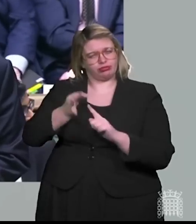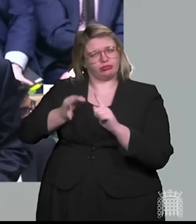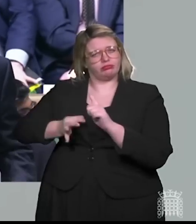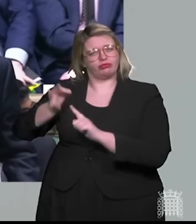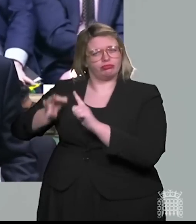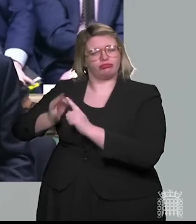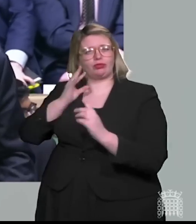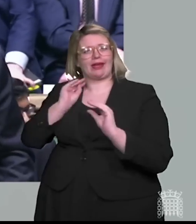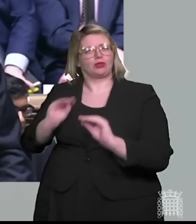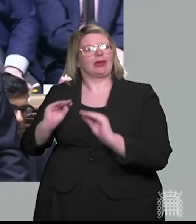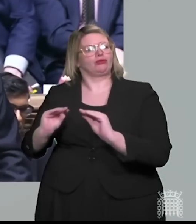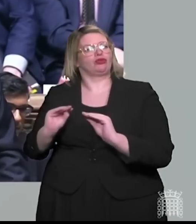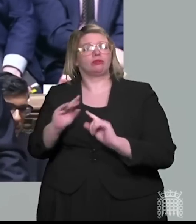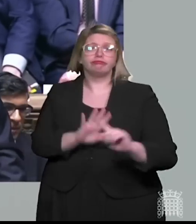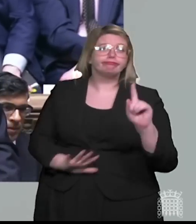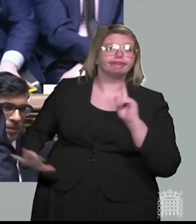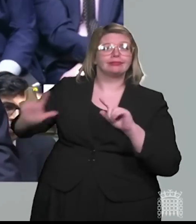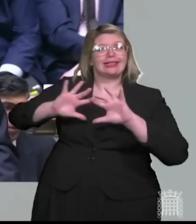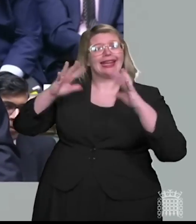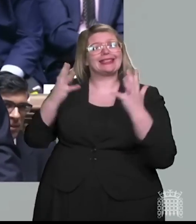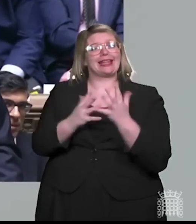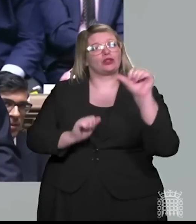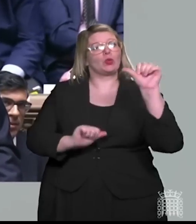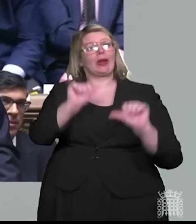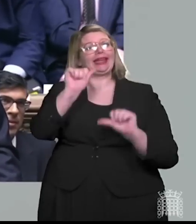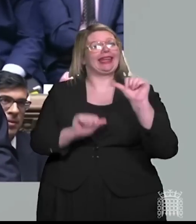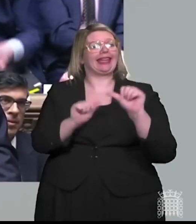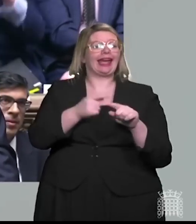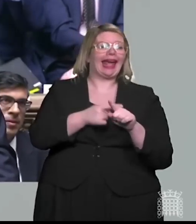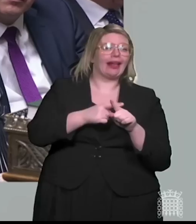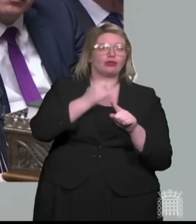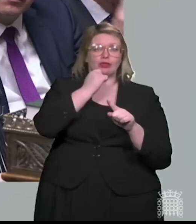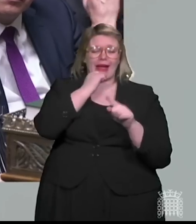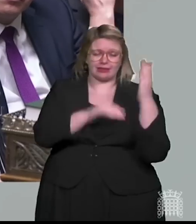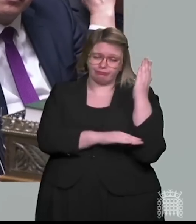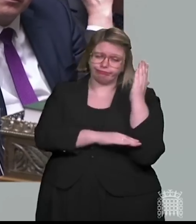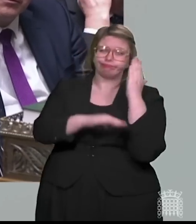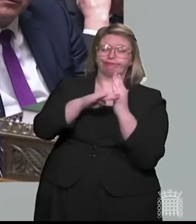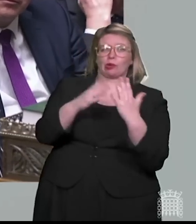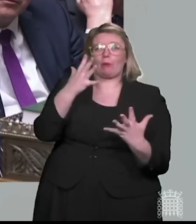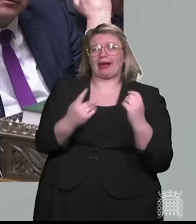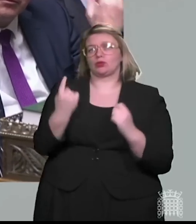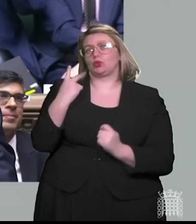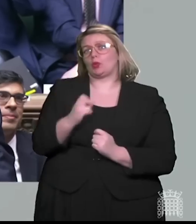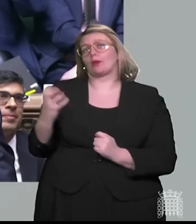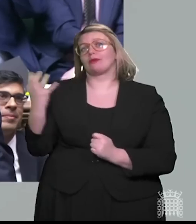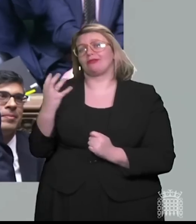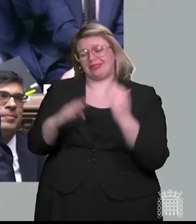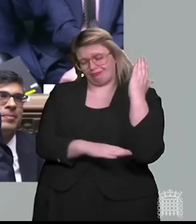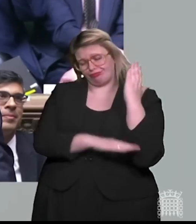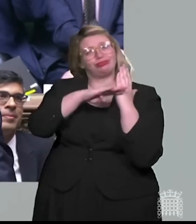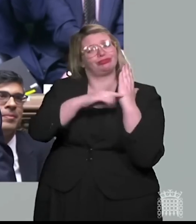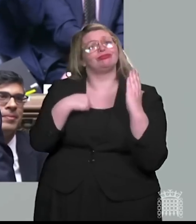nearly 10 places in the international league tables for English and maths since 2015 alone. In the